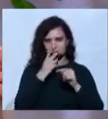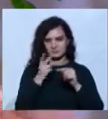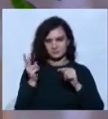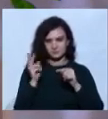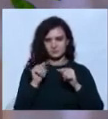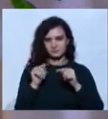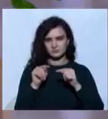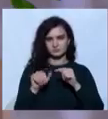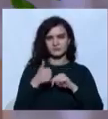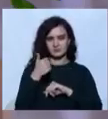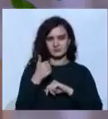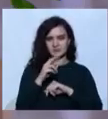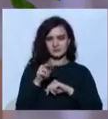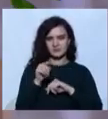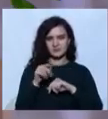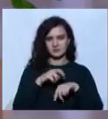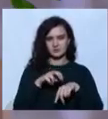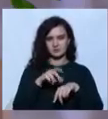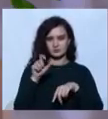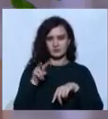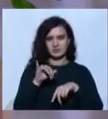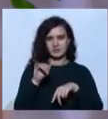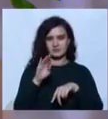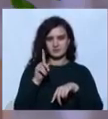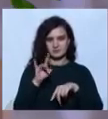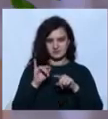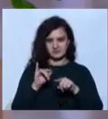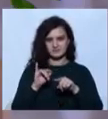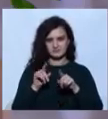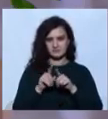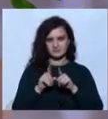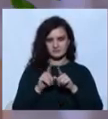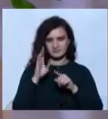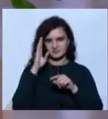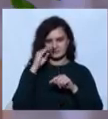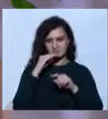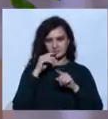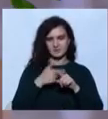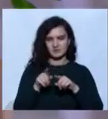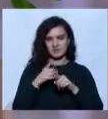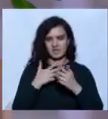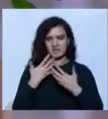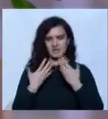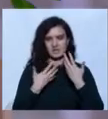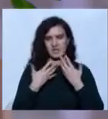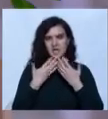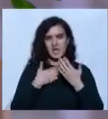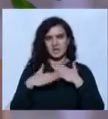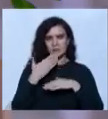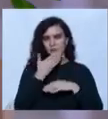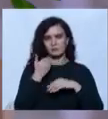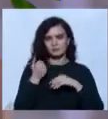to Trelawney first and Dr. Livesey as father figures, but they're not exciting enough, or they just